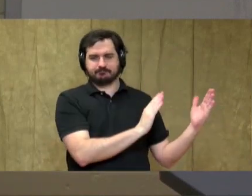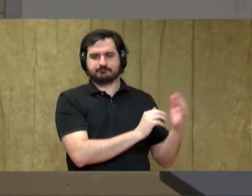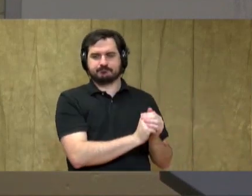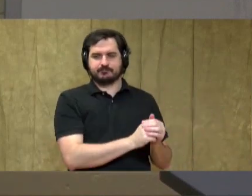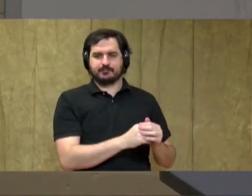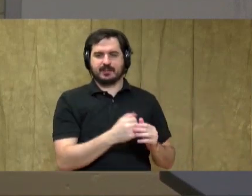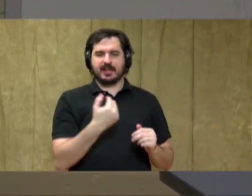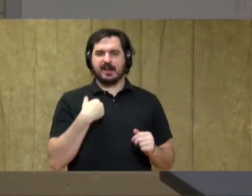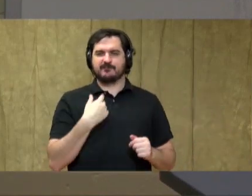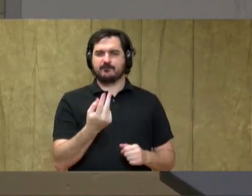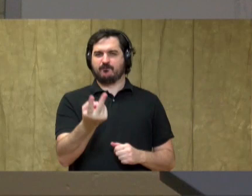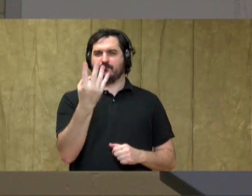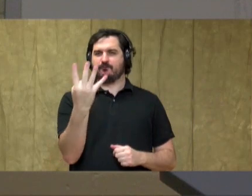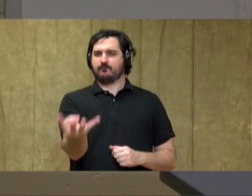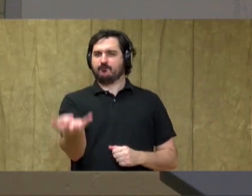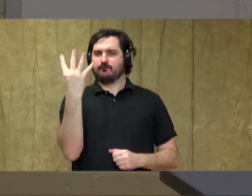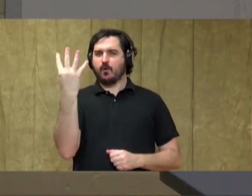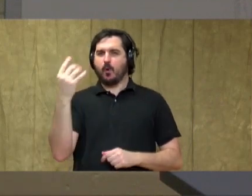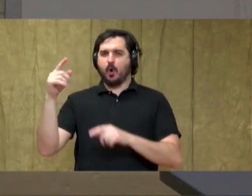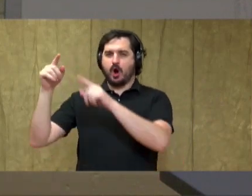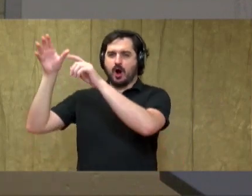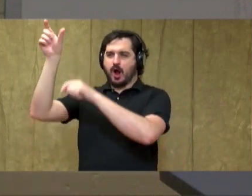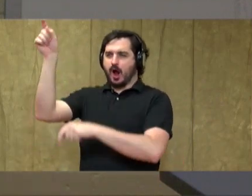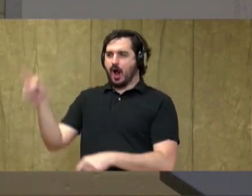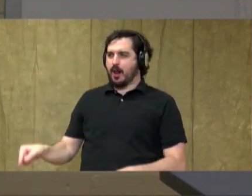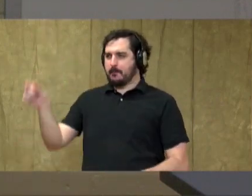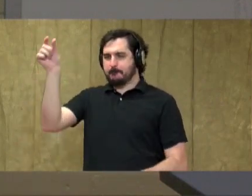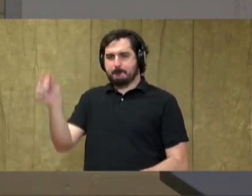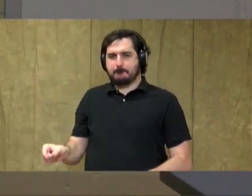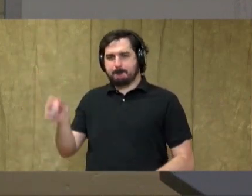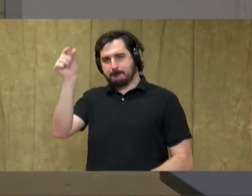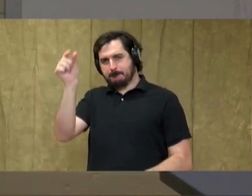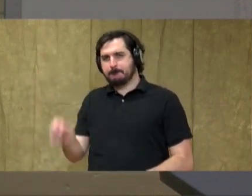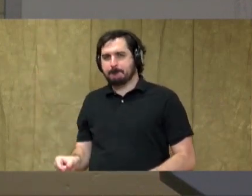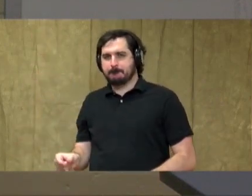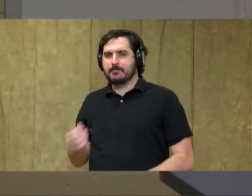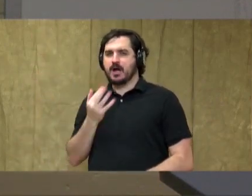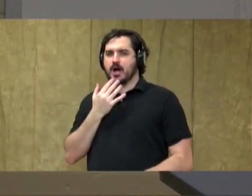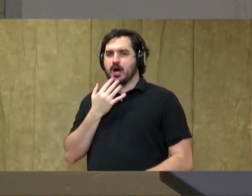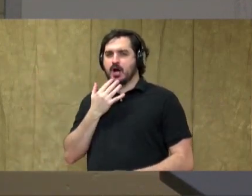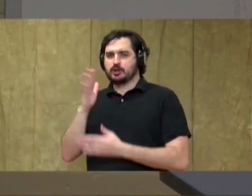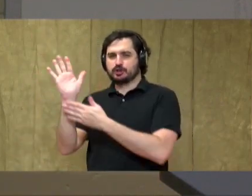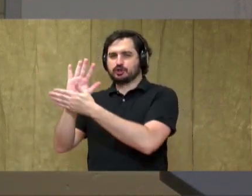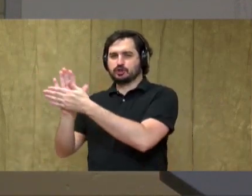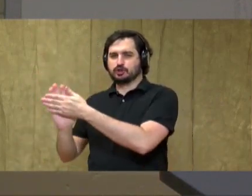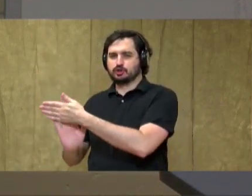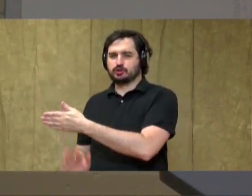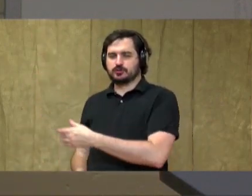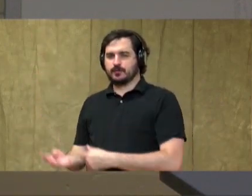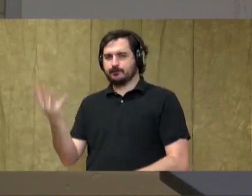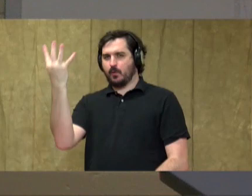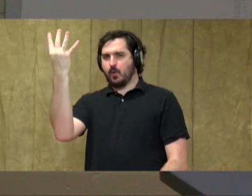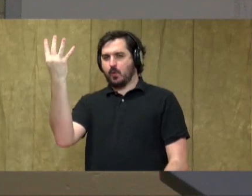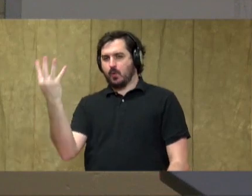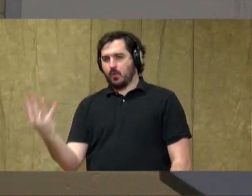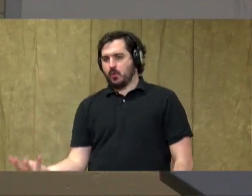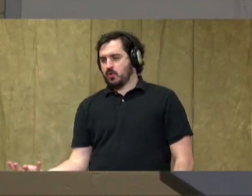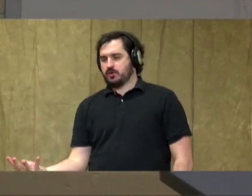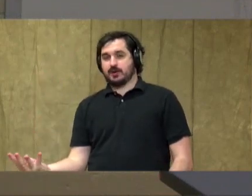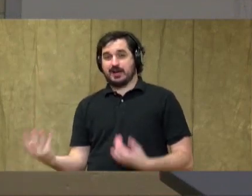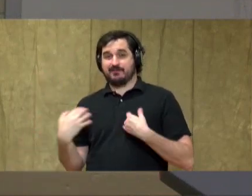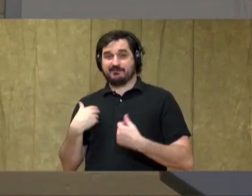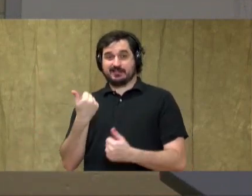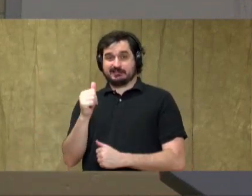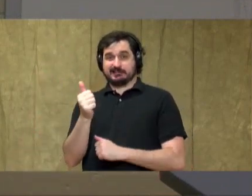shaded. All right, so since we have 4 columns shaded, there's 10 total columns, so we